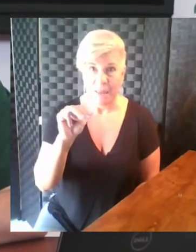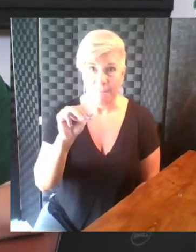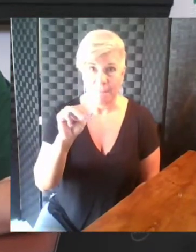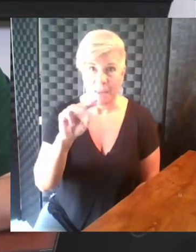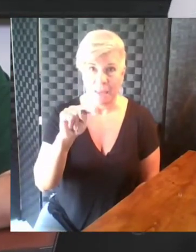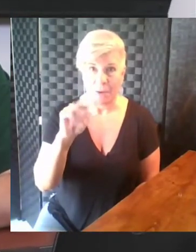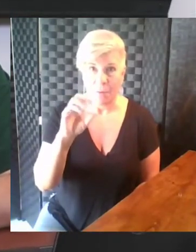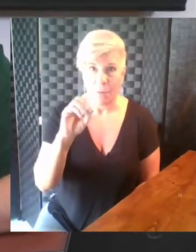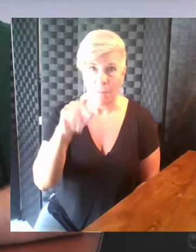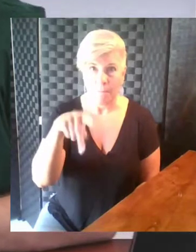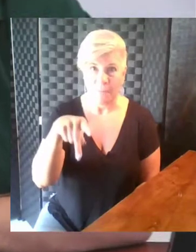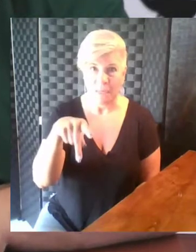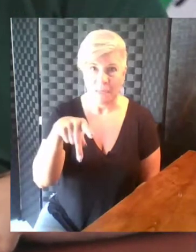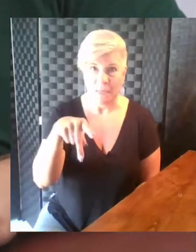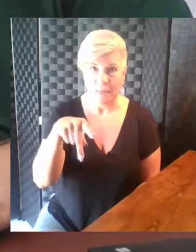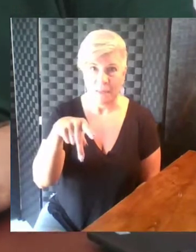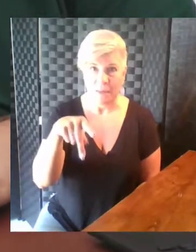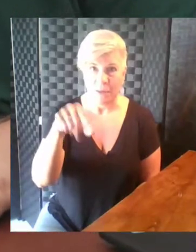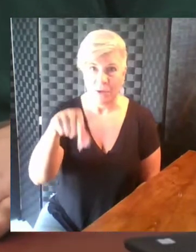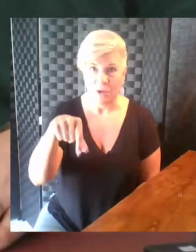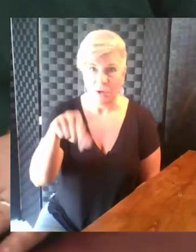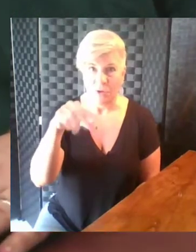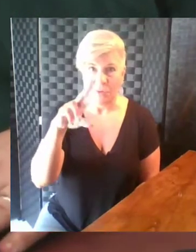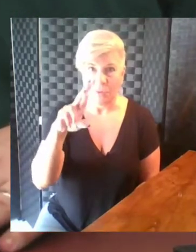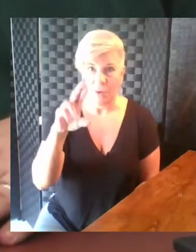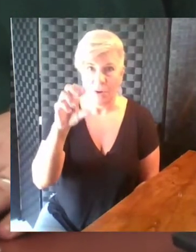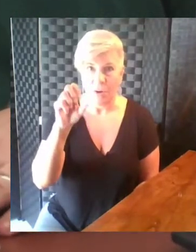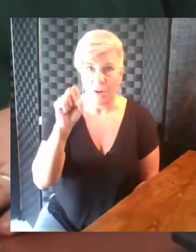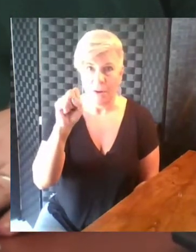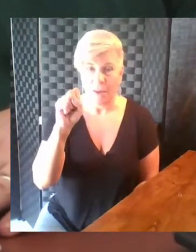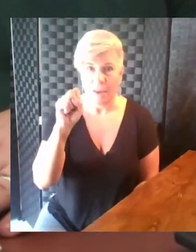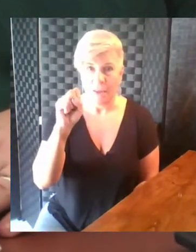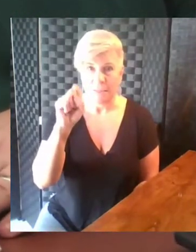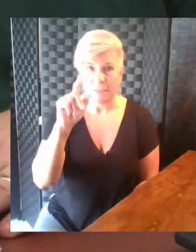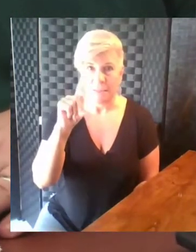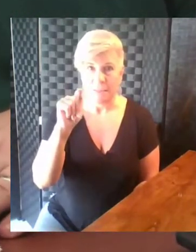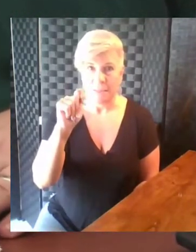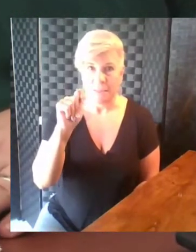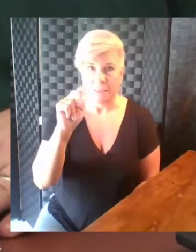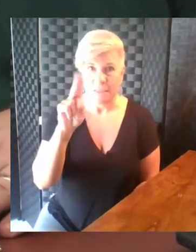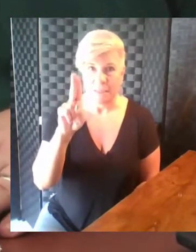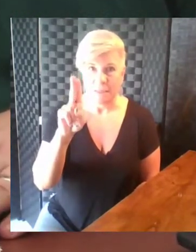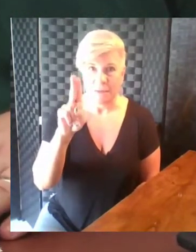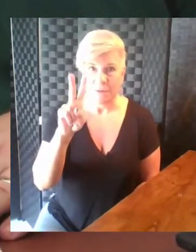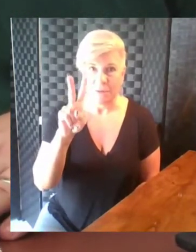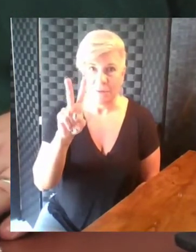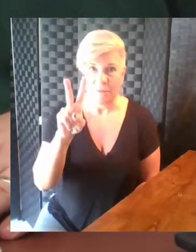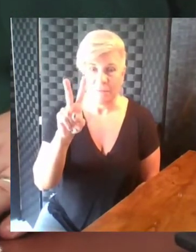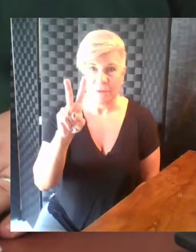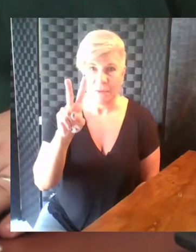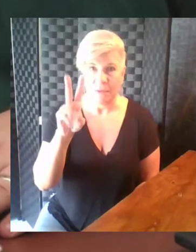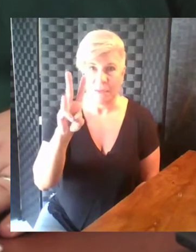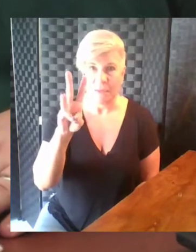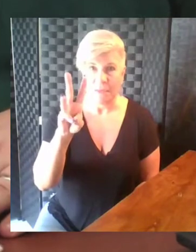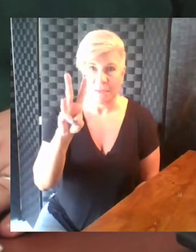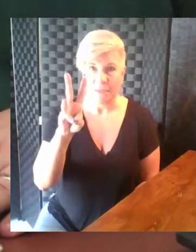M, N, O, P, Q, R, S, T, U,